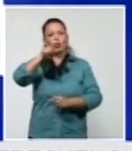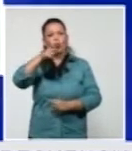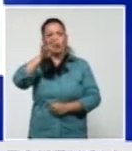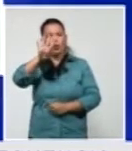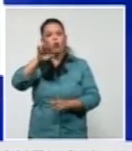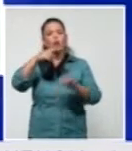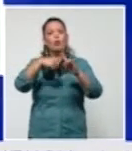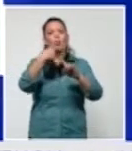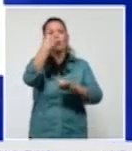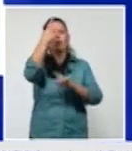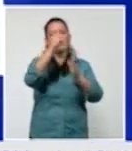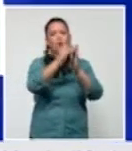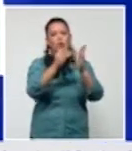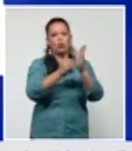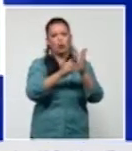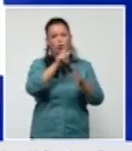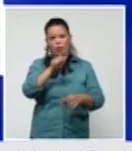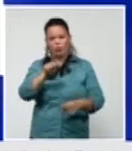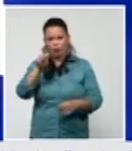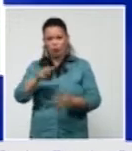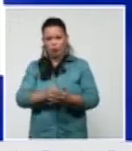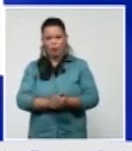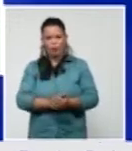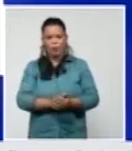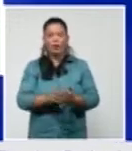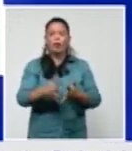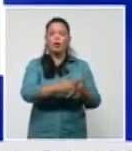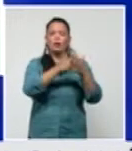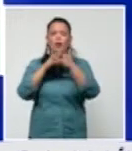as critical. As I mentioned before,